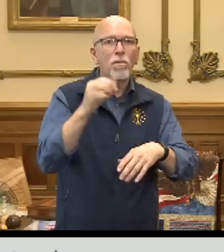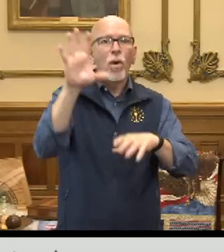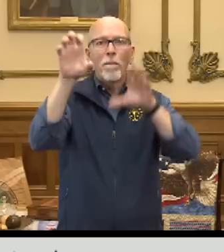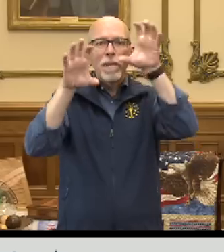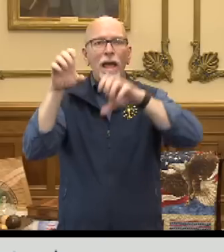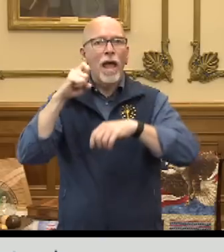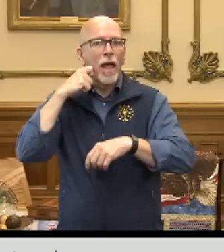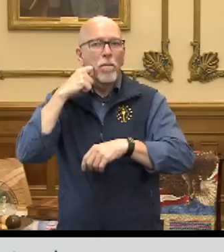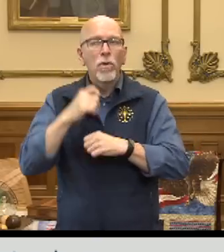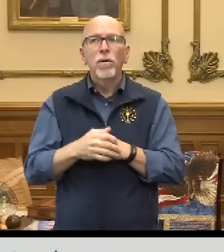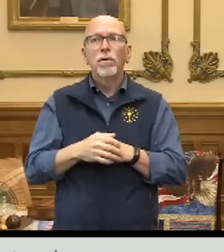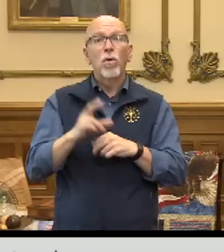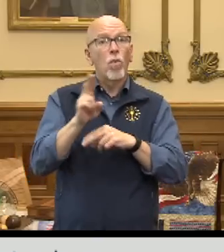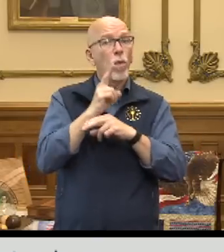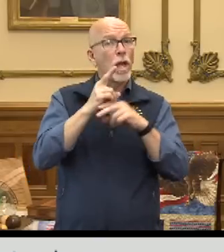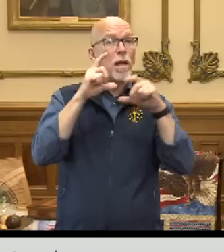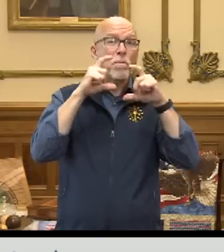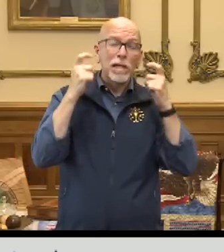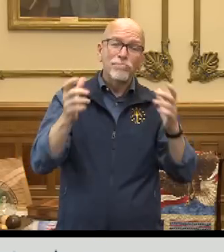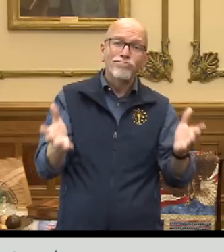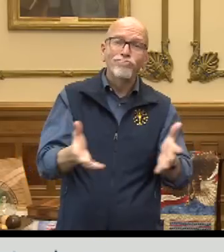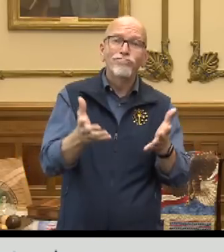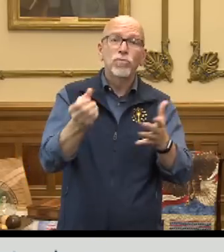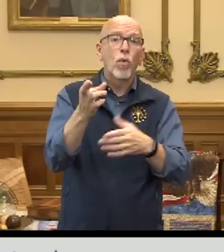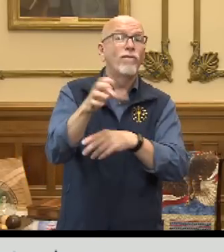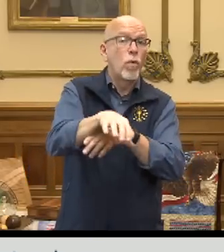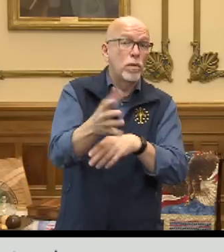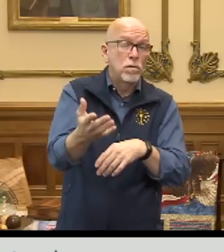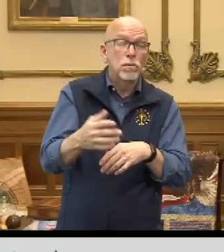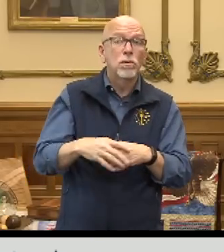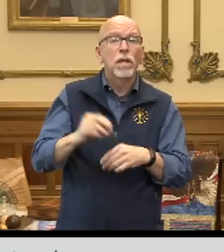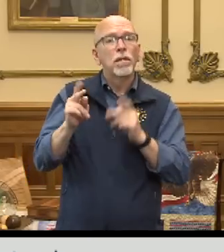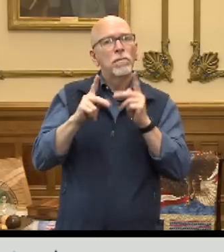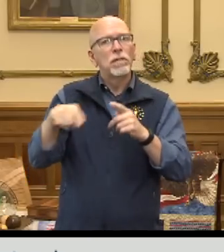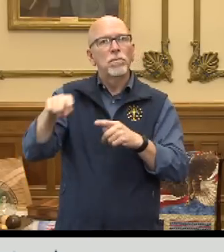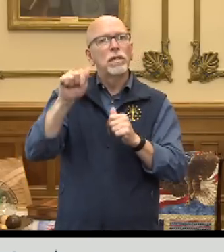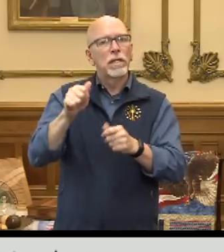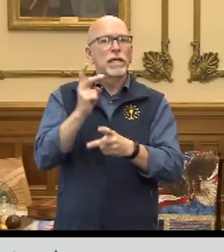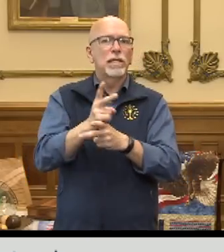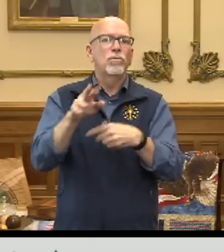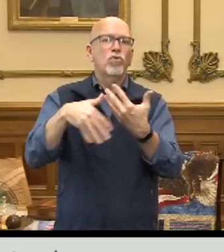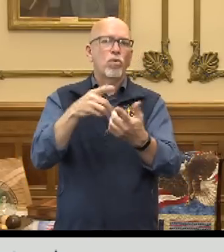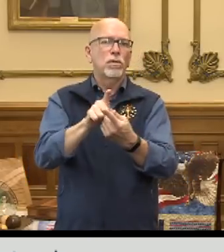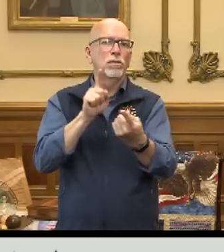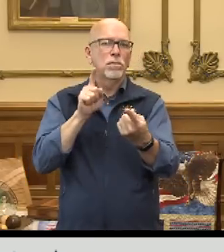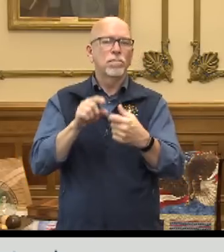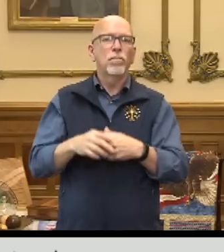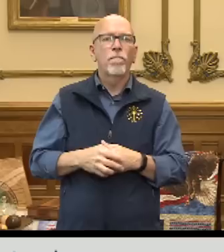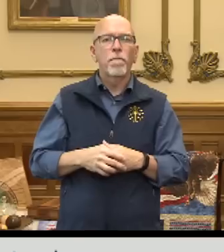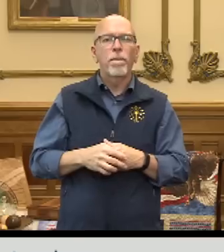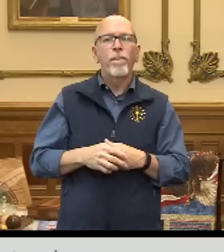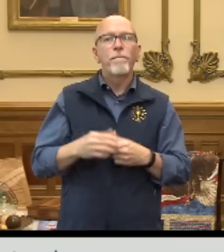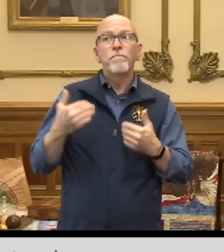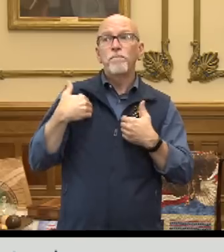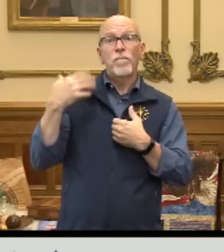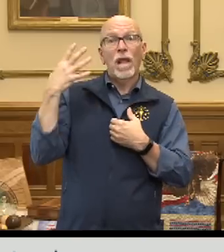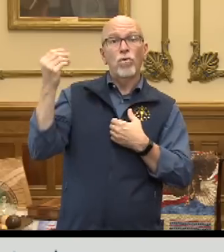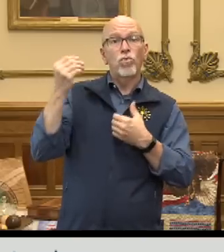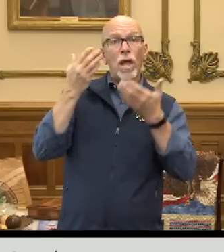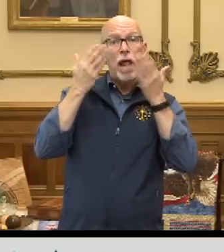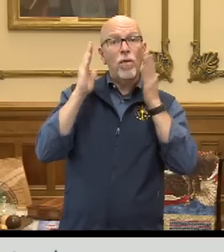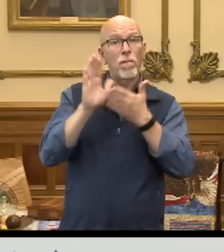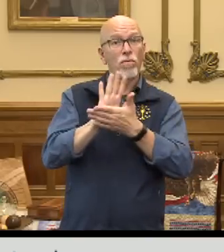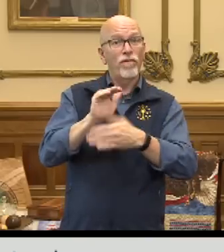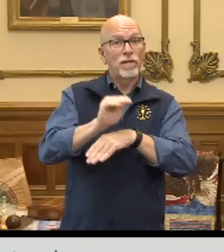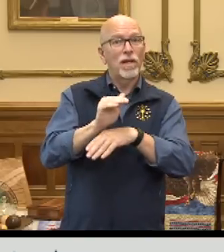apples. Wearing masks is encouraged or enforced, and people are able to maintain social distancing. And having an outdoor Halloween movie